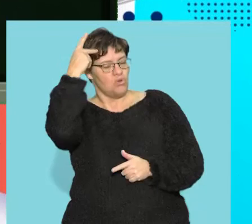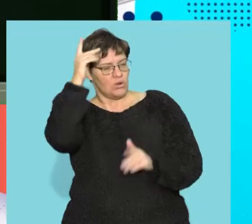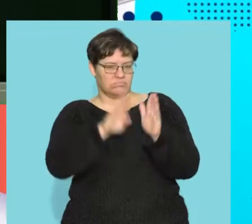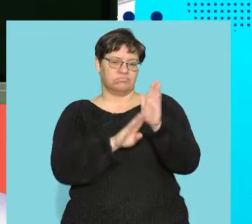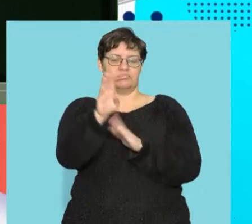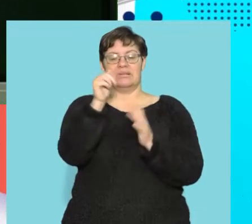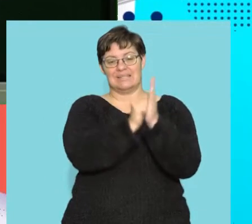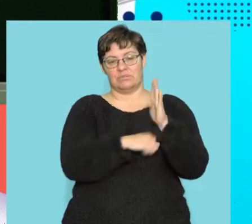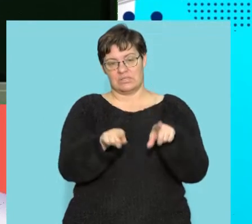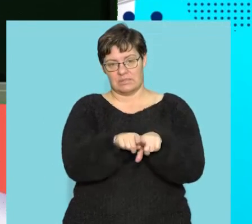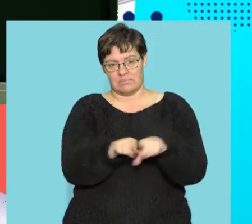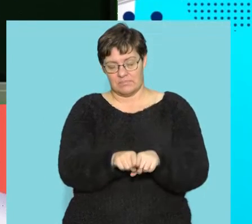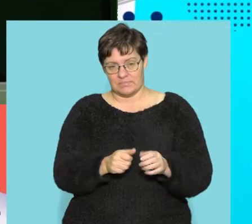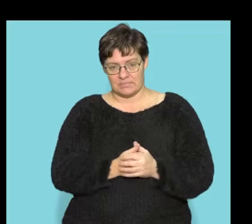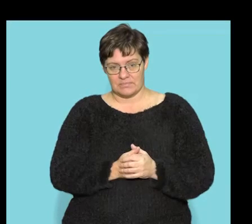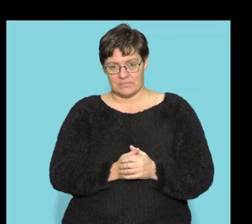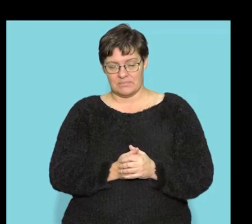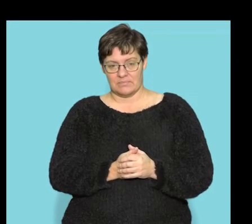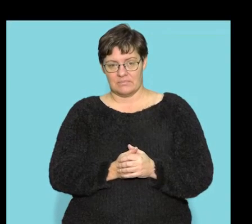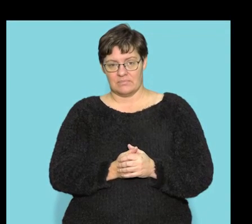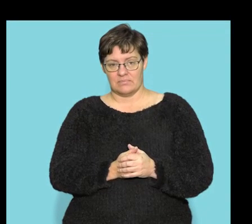the subject as well.